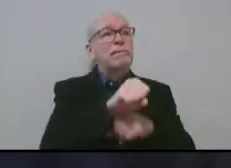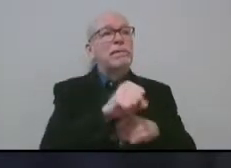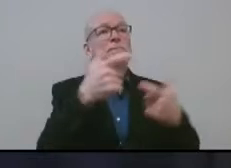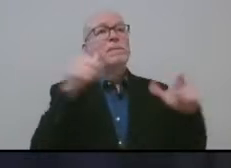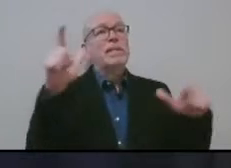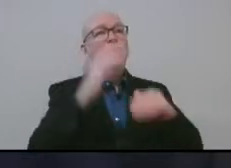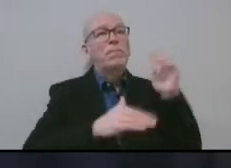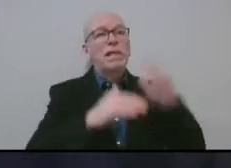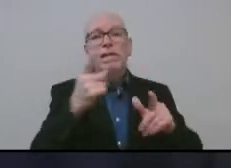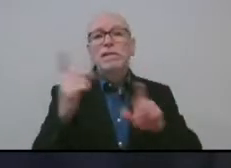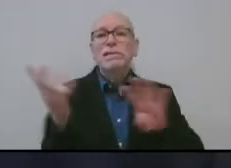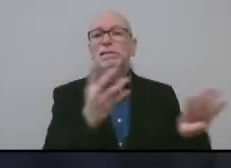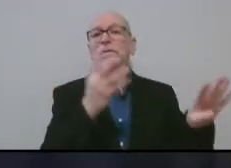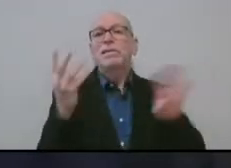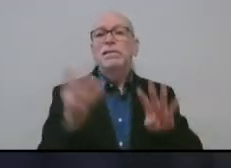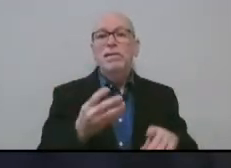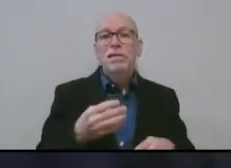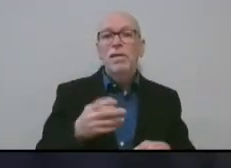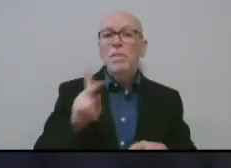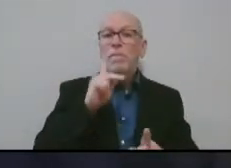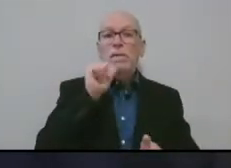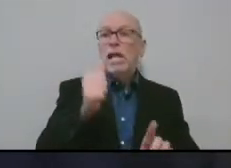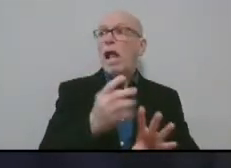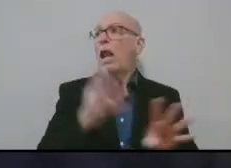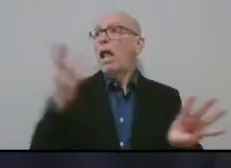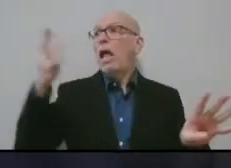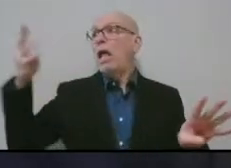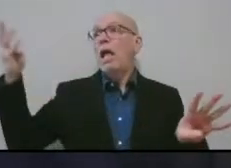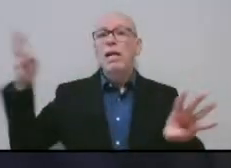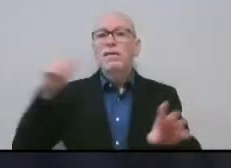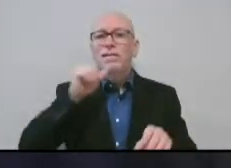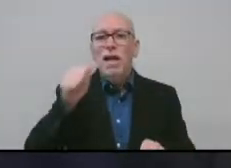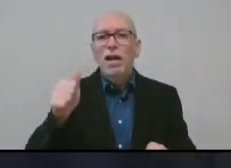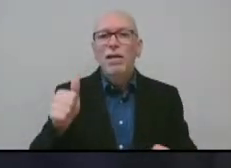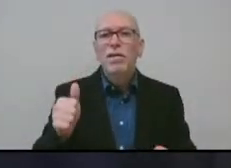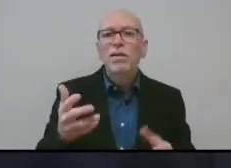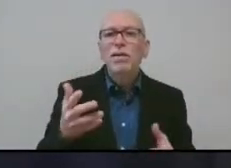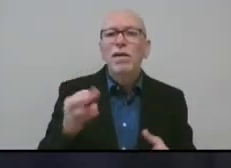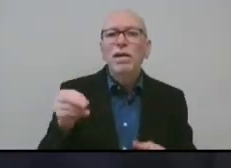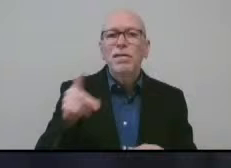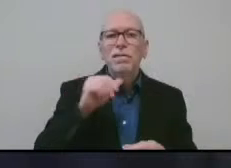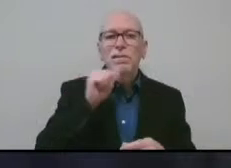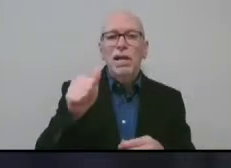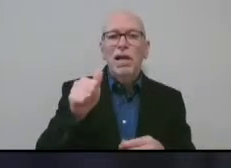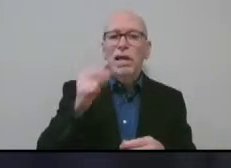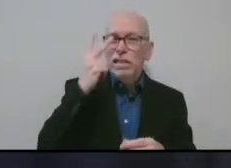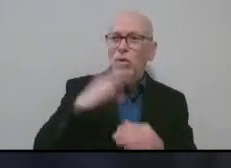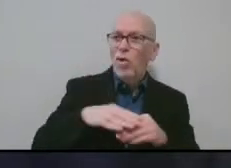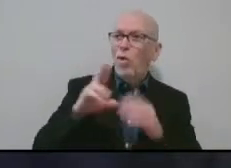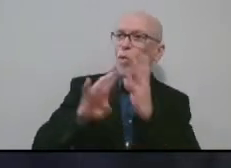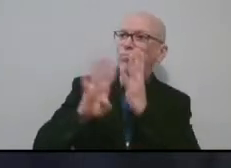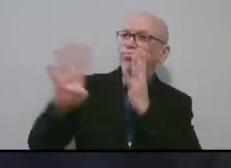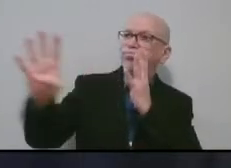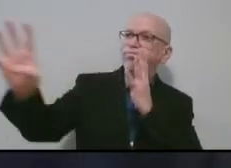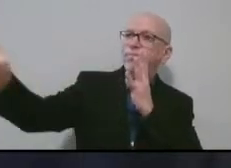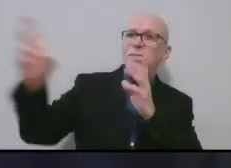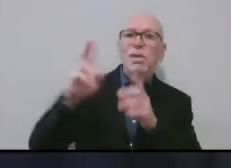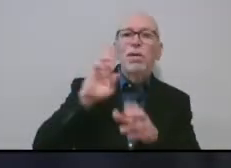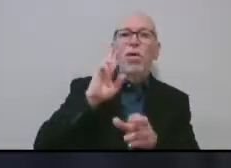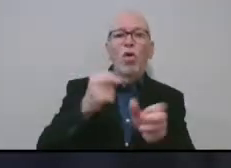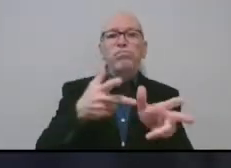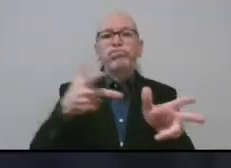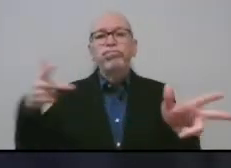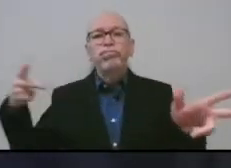so. So just because people aren't lining up in the street or because they're not lined up down a road to get into a parking lot, that doesn't mean that we don't